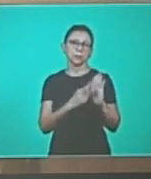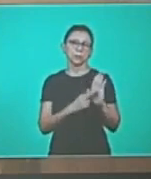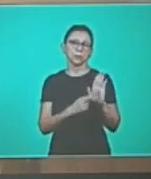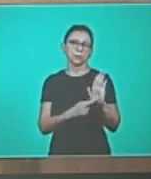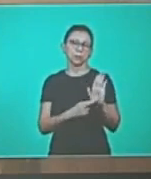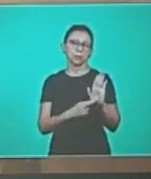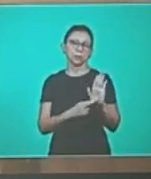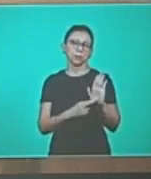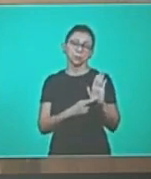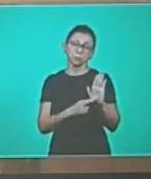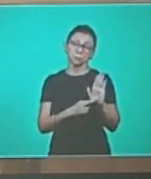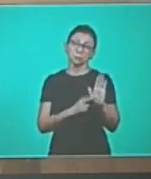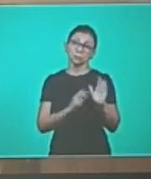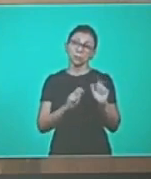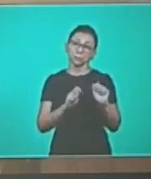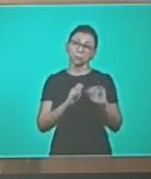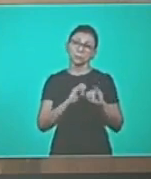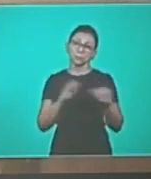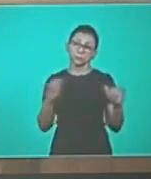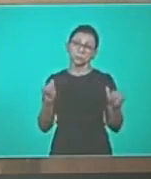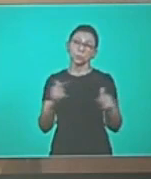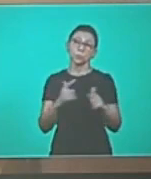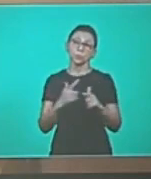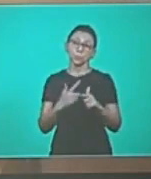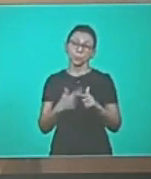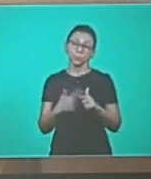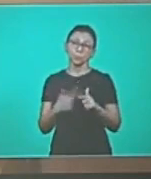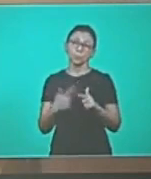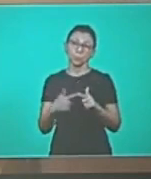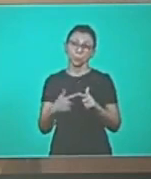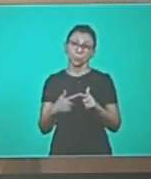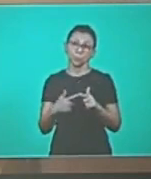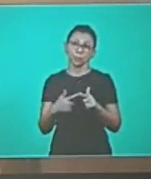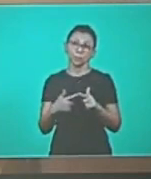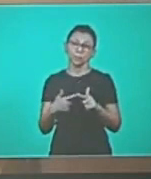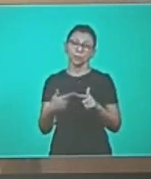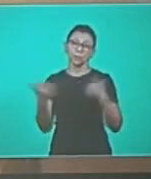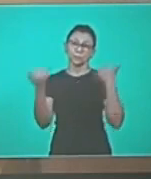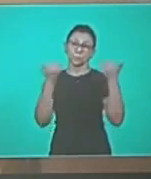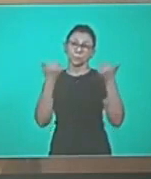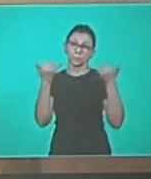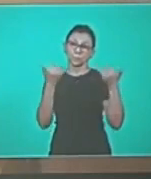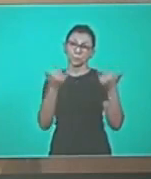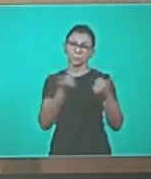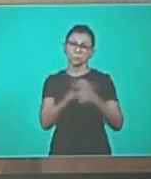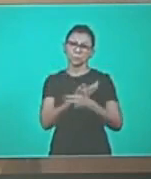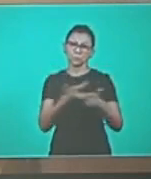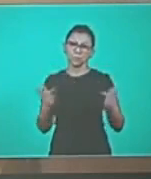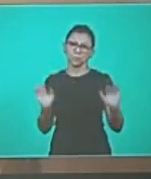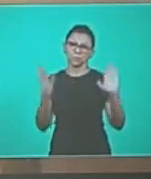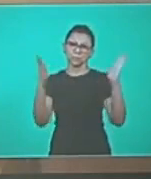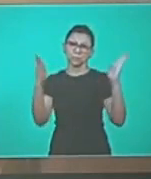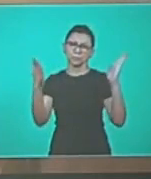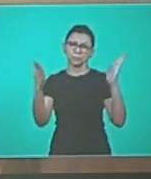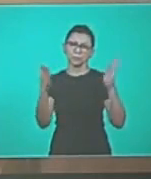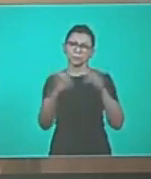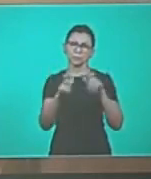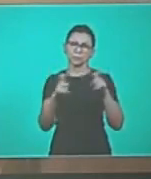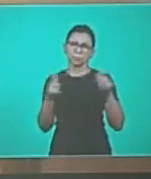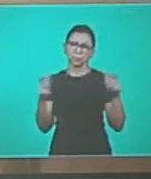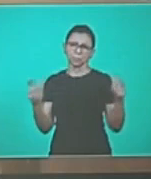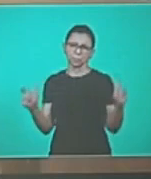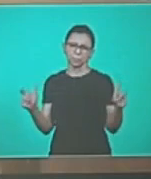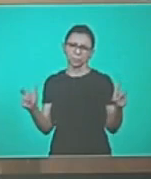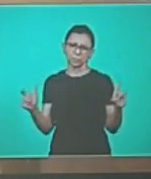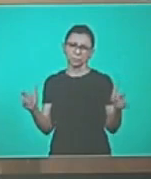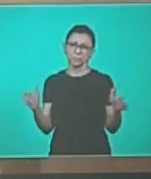It's not more important than others, because there are several thousands of emails and messages,